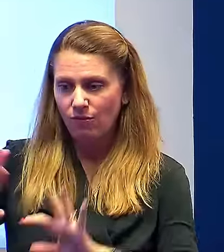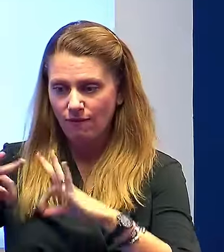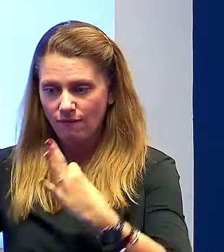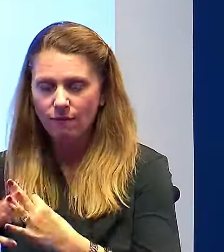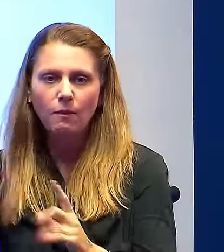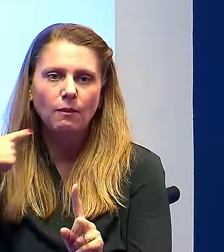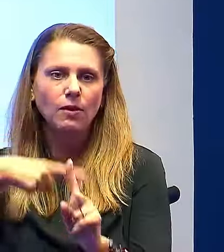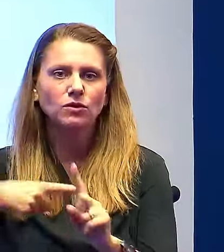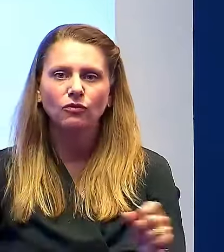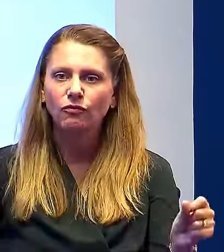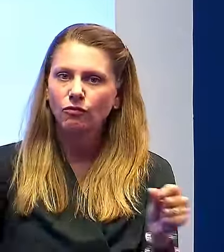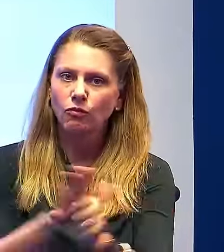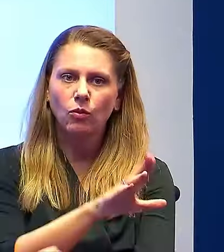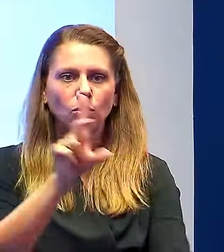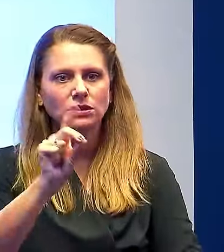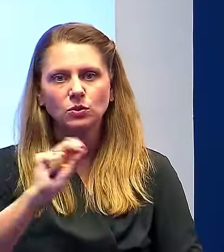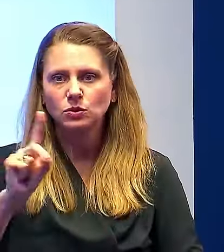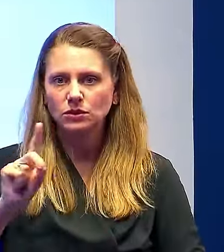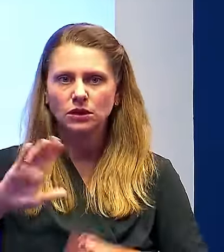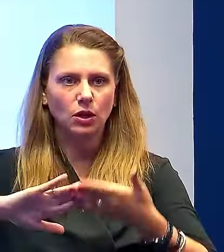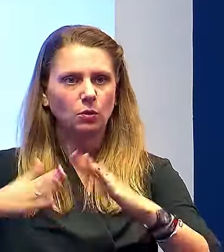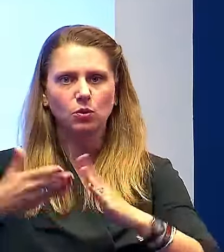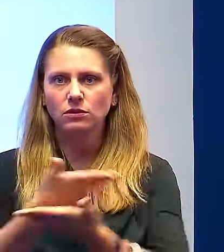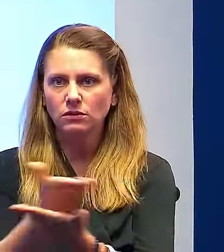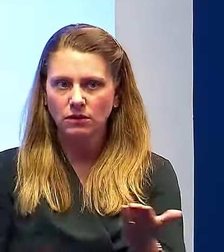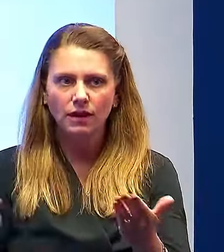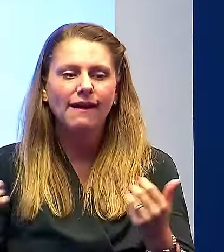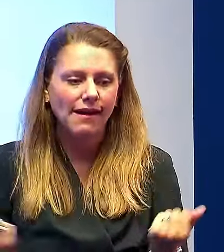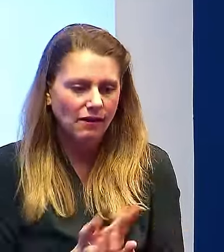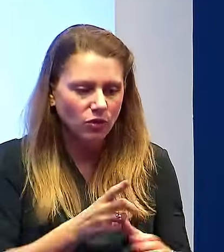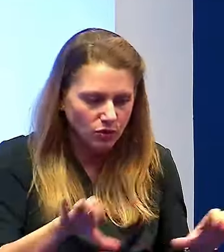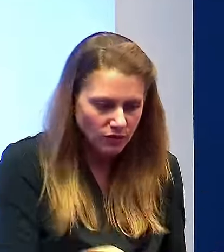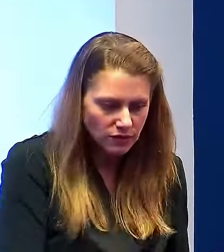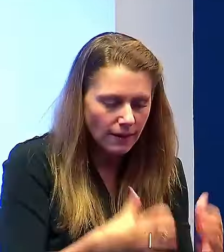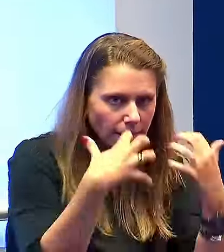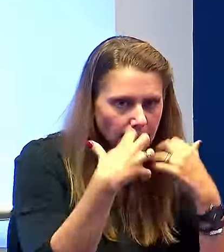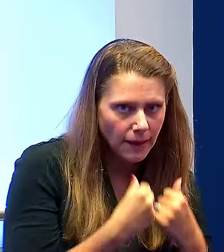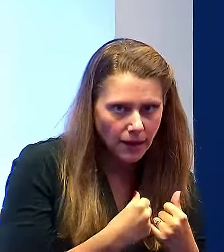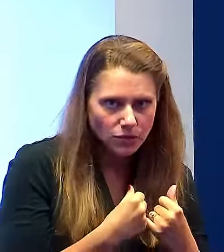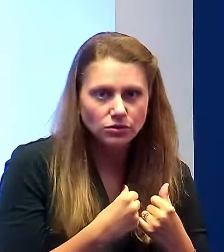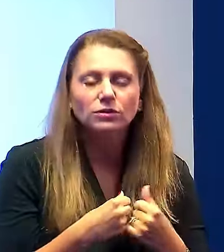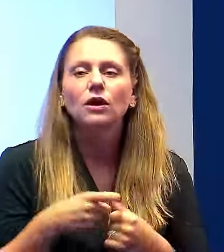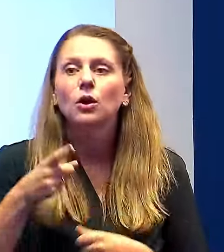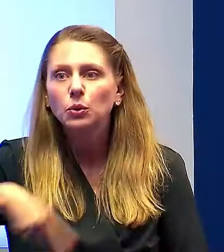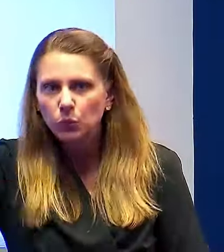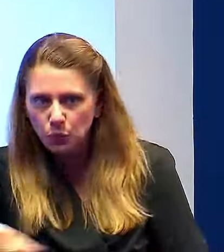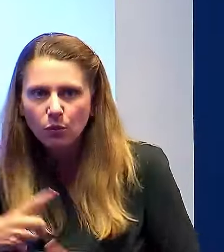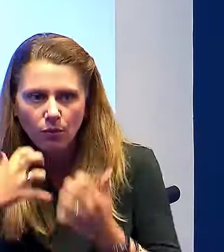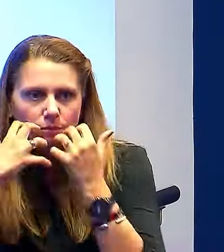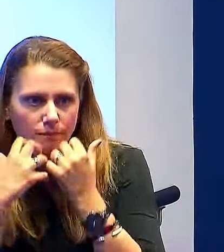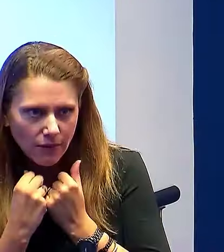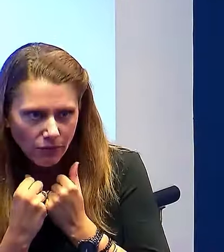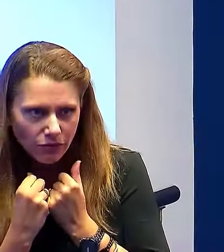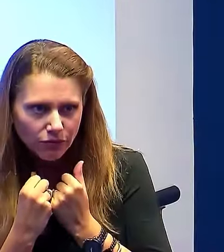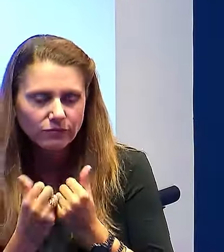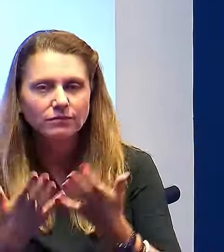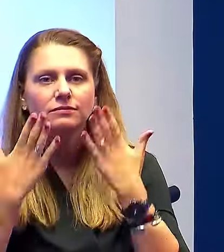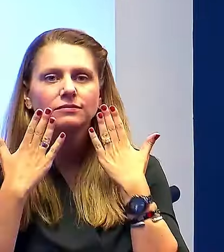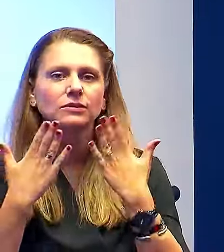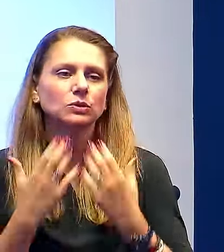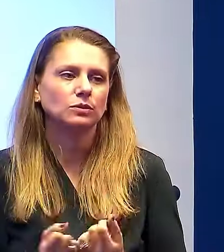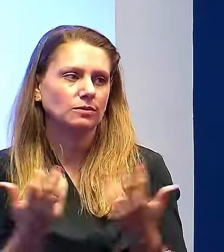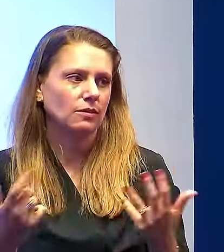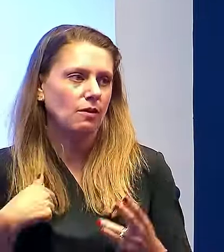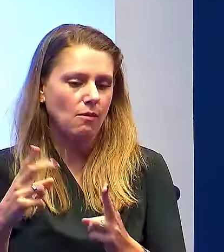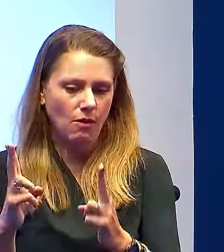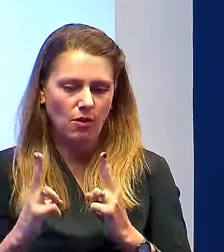community. It matters. What you've done matters, and you matter. Thank you so much. I am so